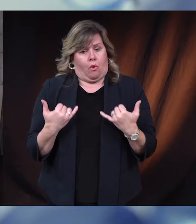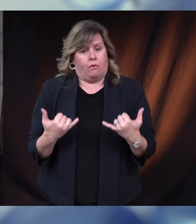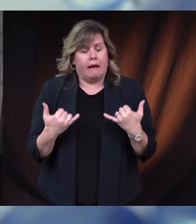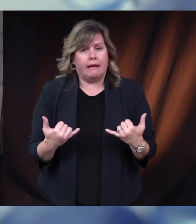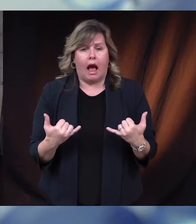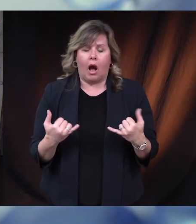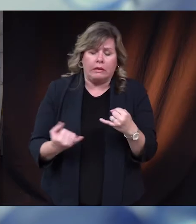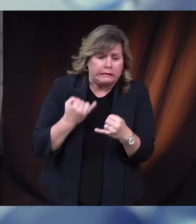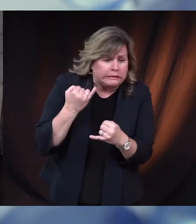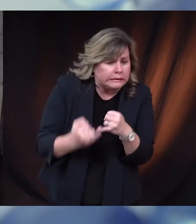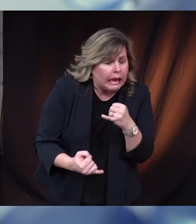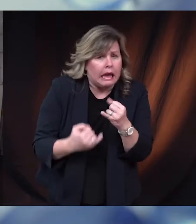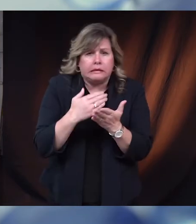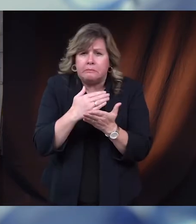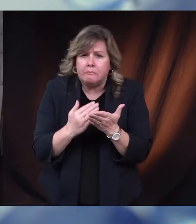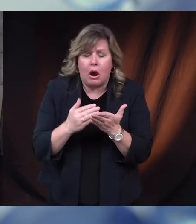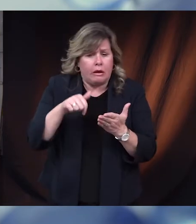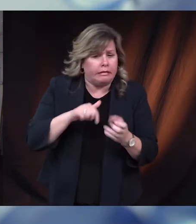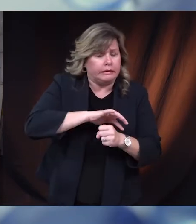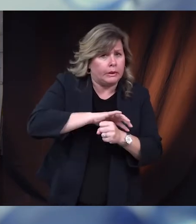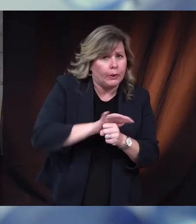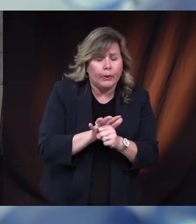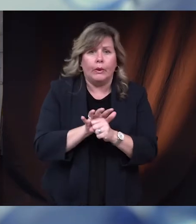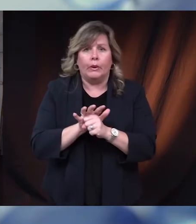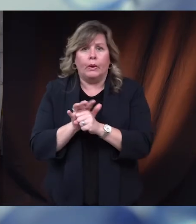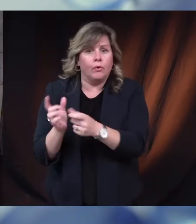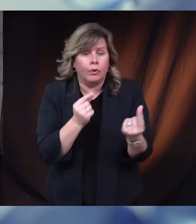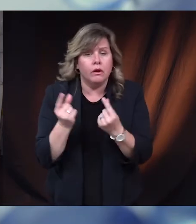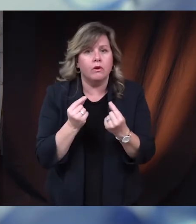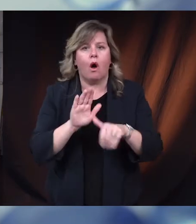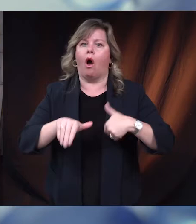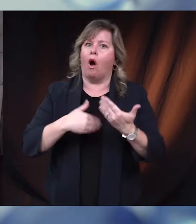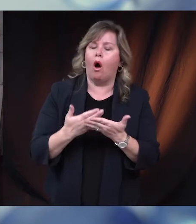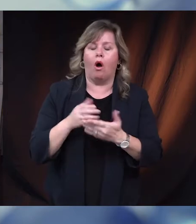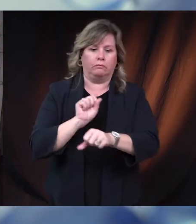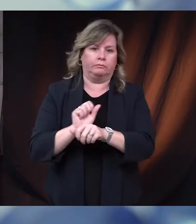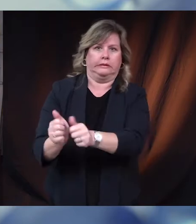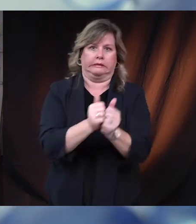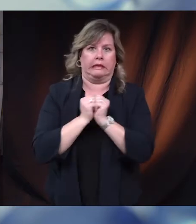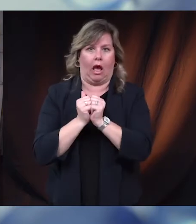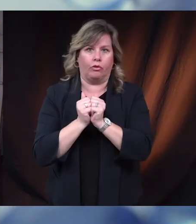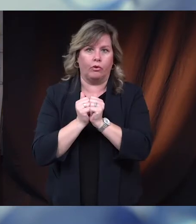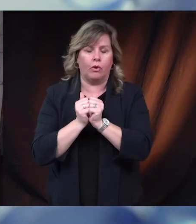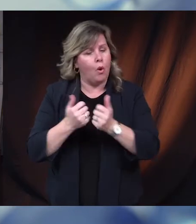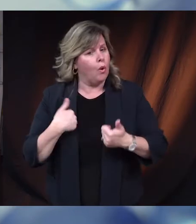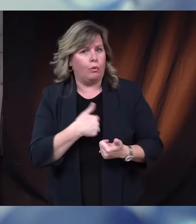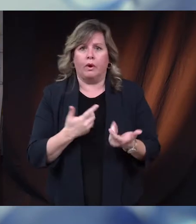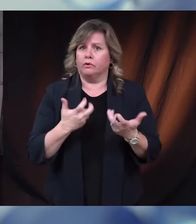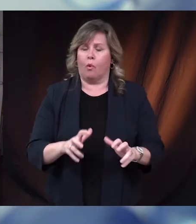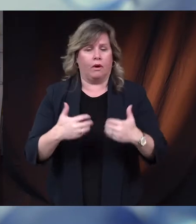this spot, this last phase in the game, this last act that we have to all pull together to get through this without